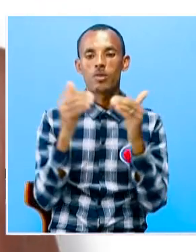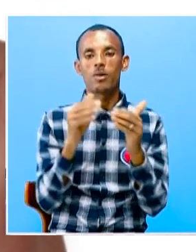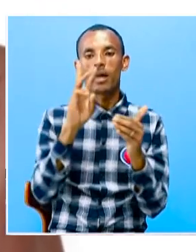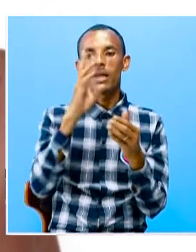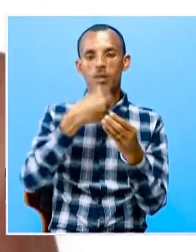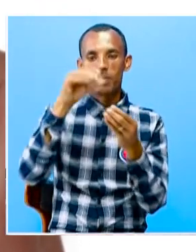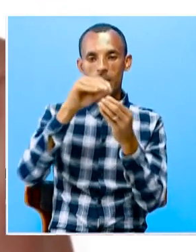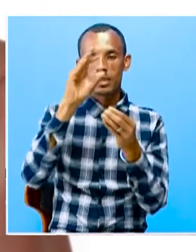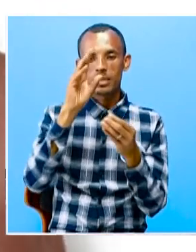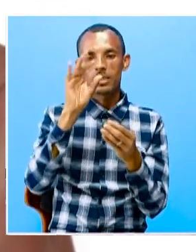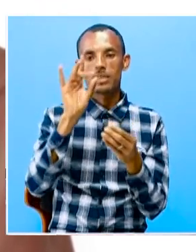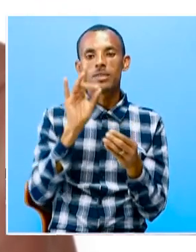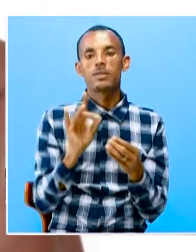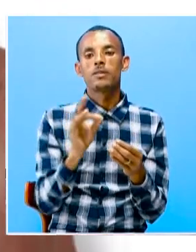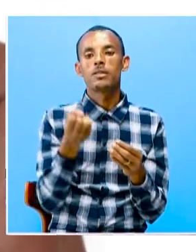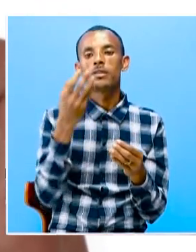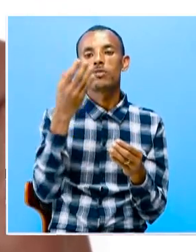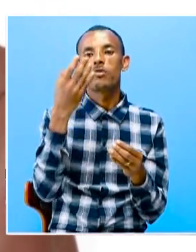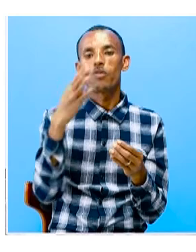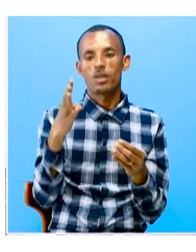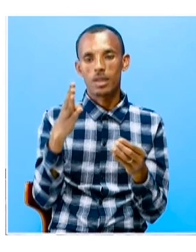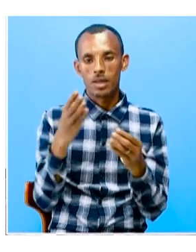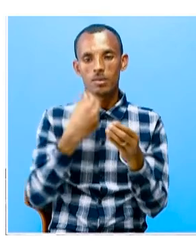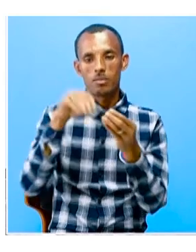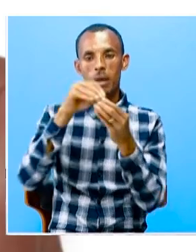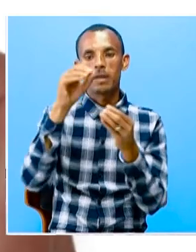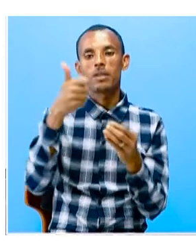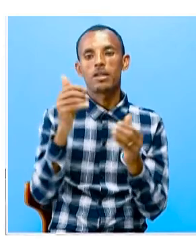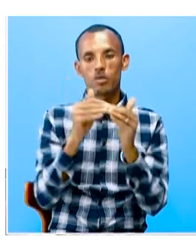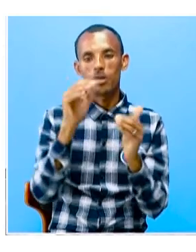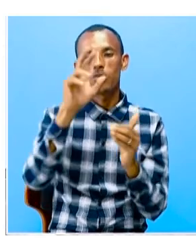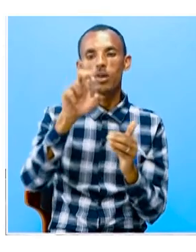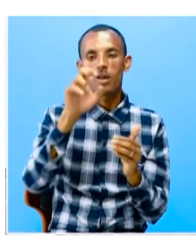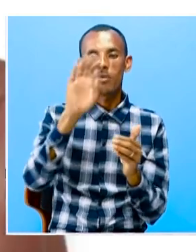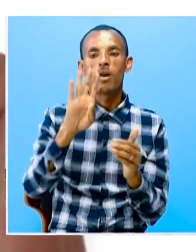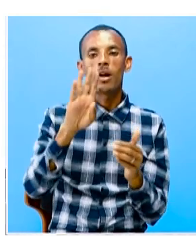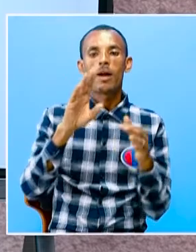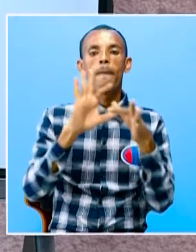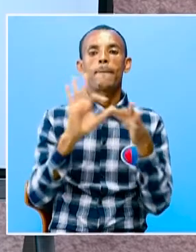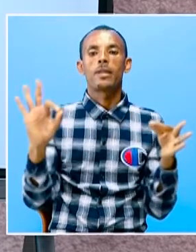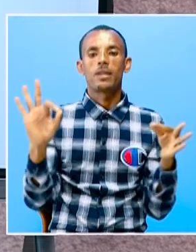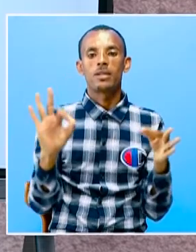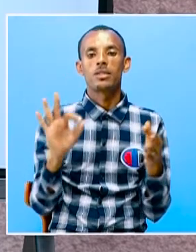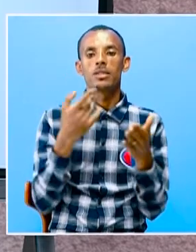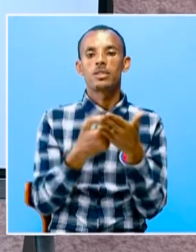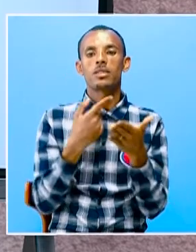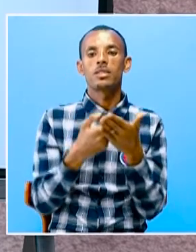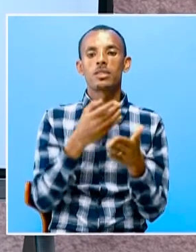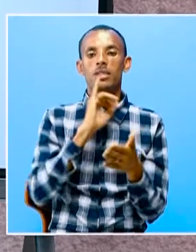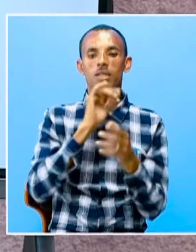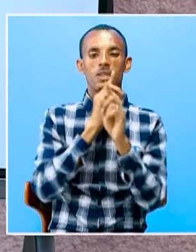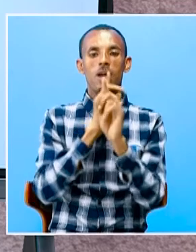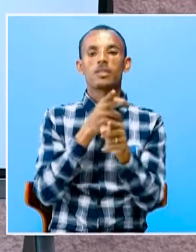is 14 plus 20 it is 24 meter. That's it. So this is the